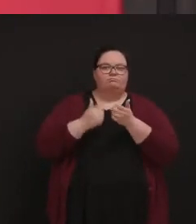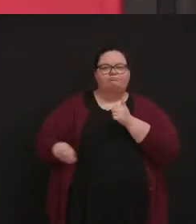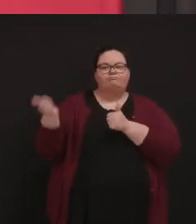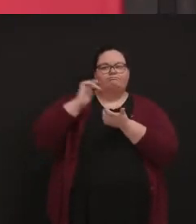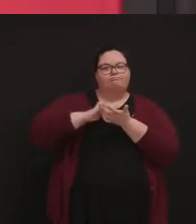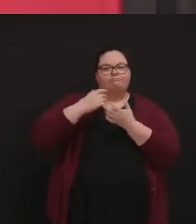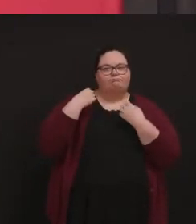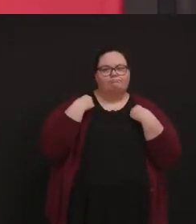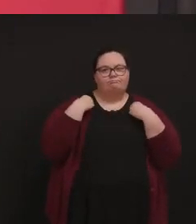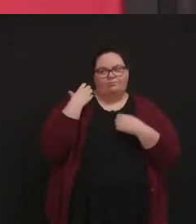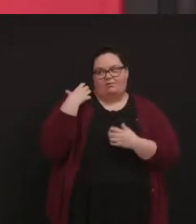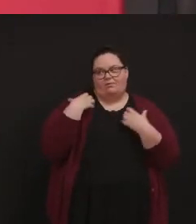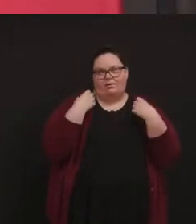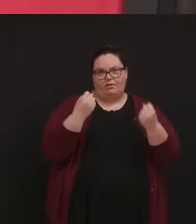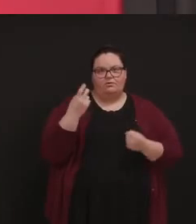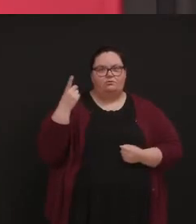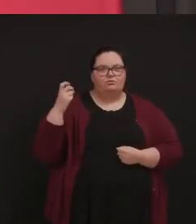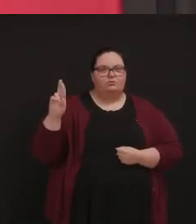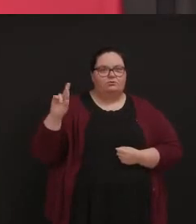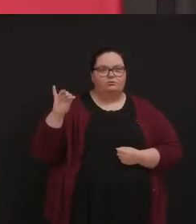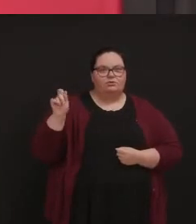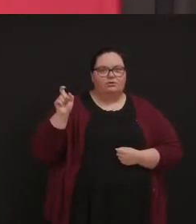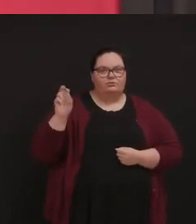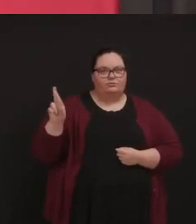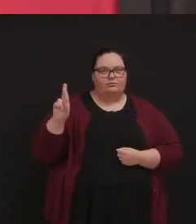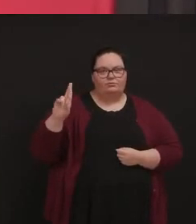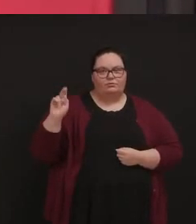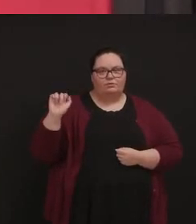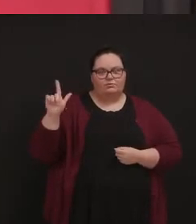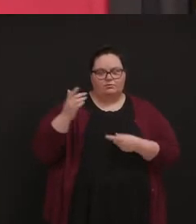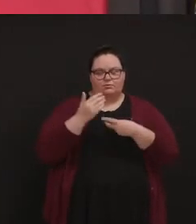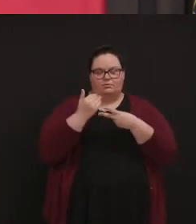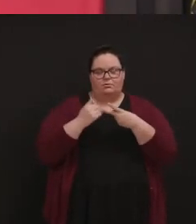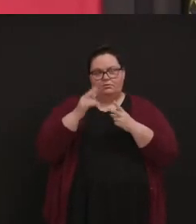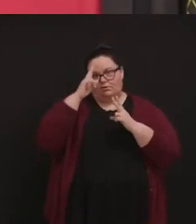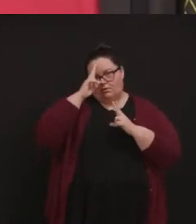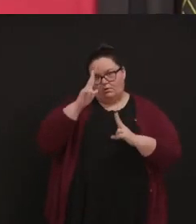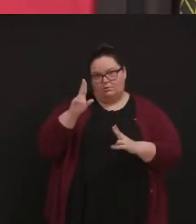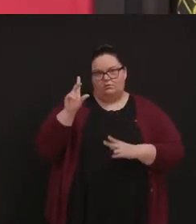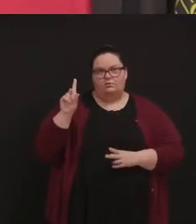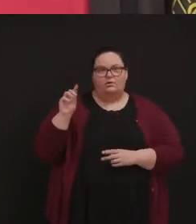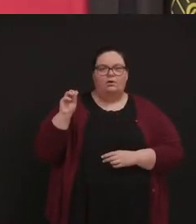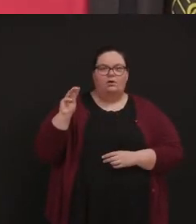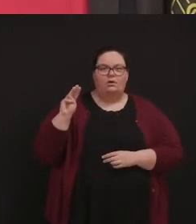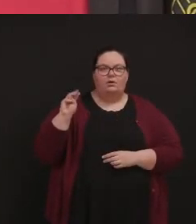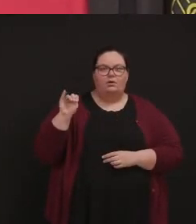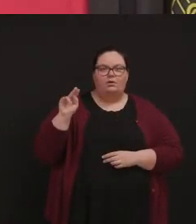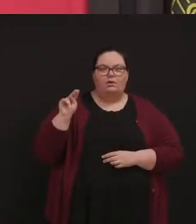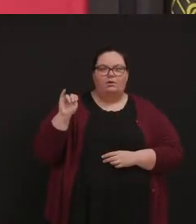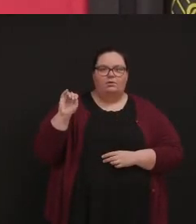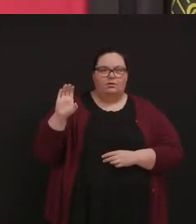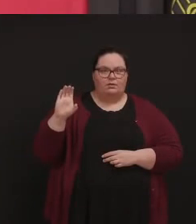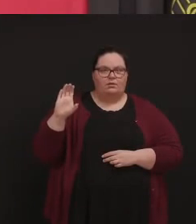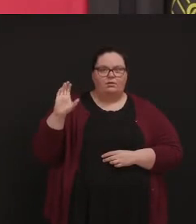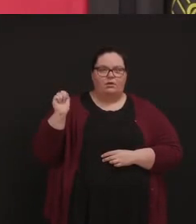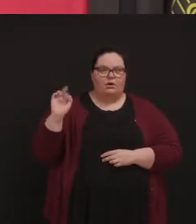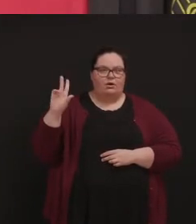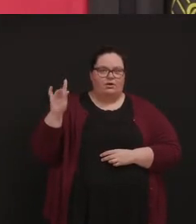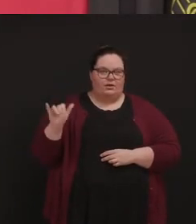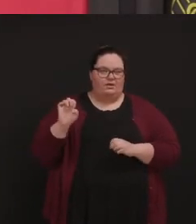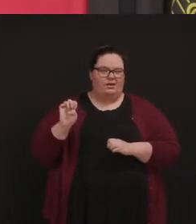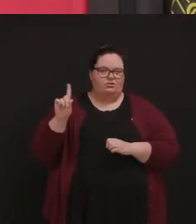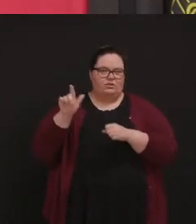Medical Officer of Health, Dr. Jennifer Russell, and the Honorable Dominic Cardy, Minister of Education and Early Childhood